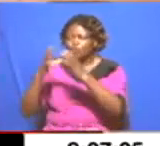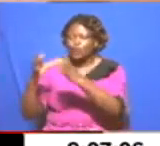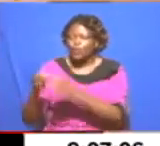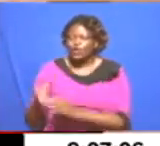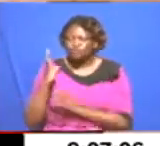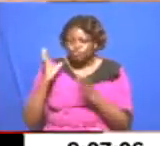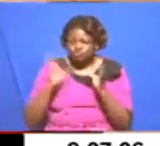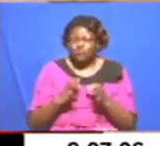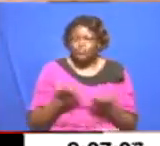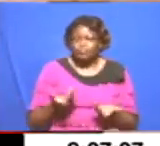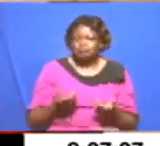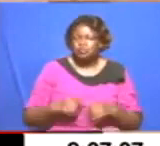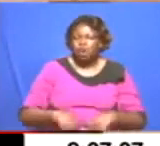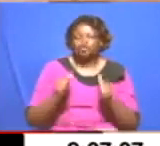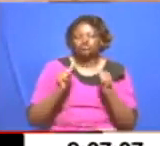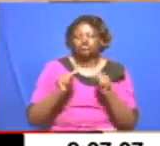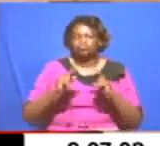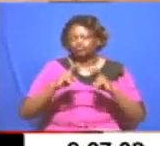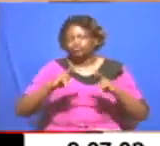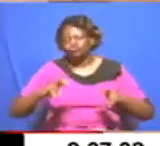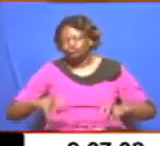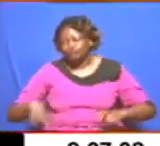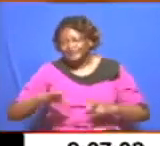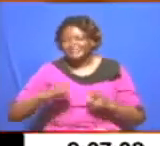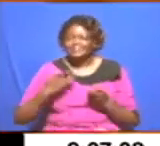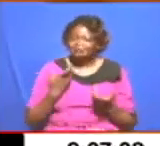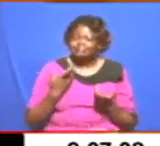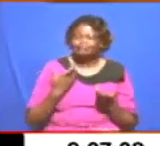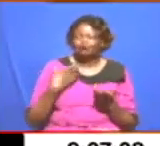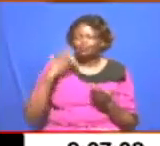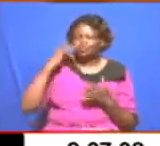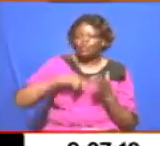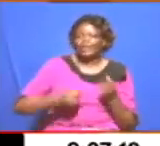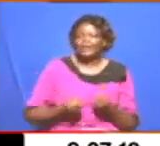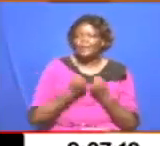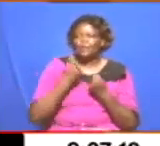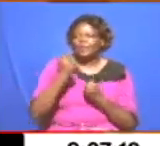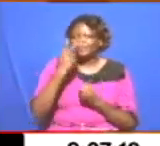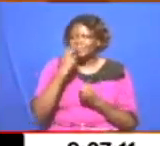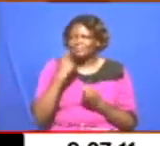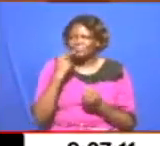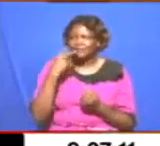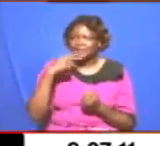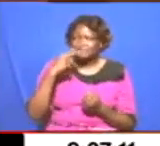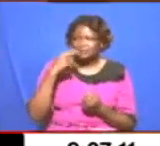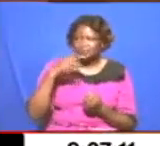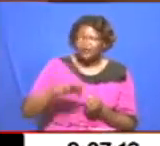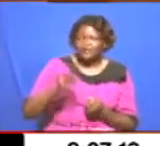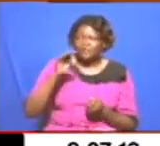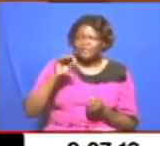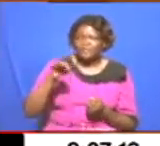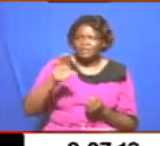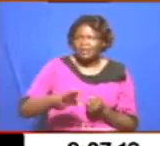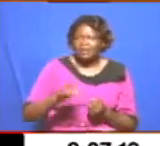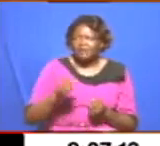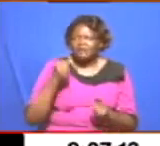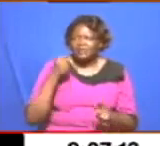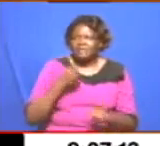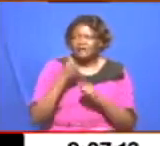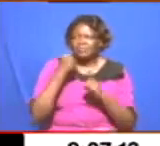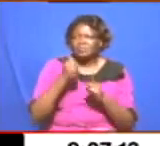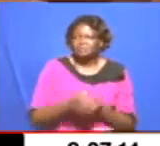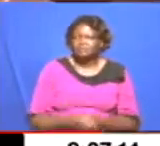personnel continue to comb the area seeking answers. One suspect was found at the scene of the attack, has maintained that he